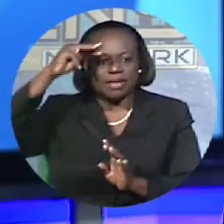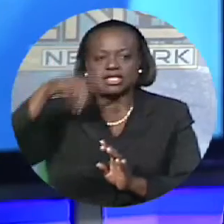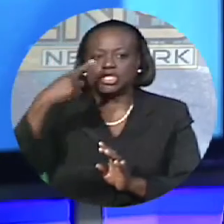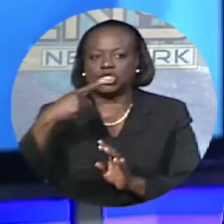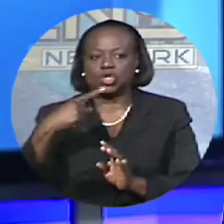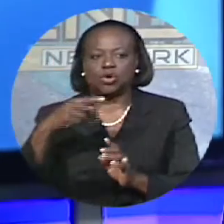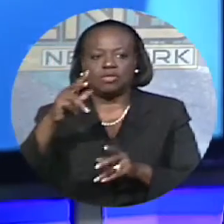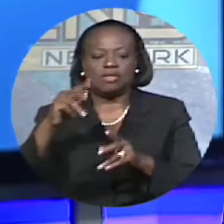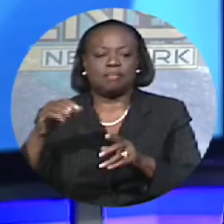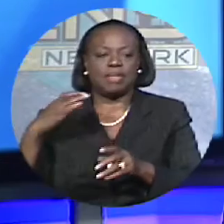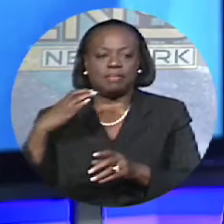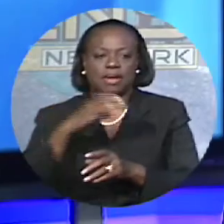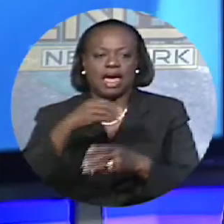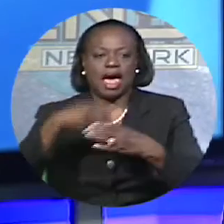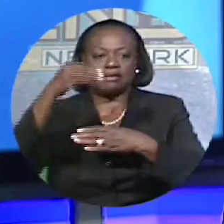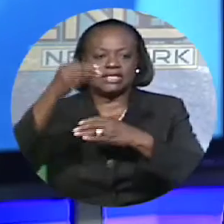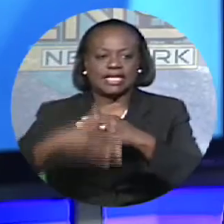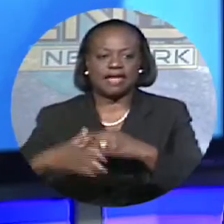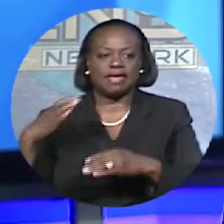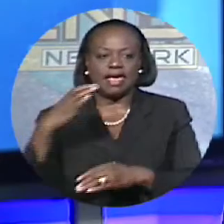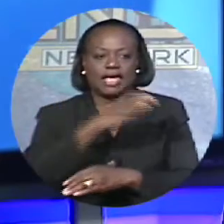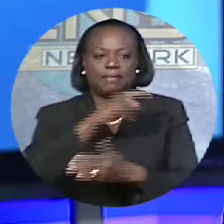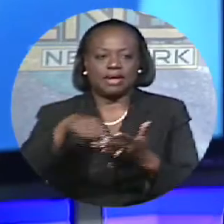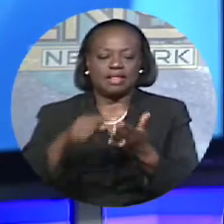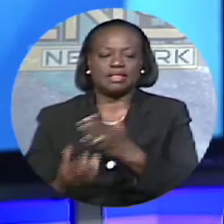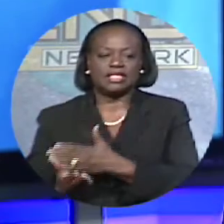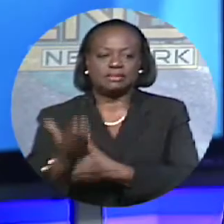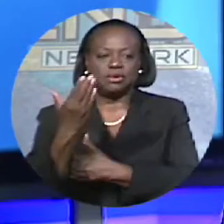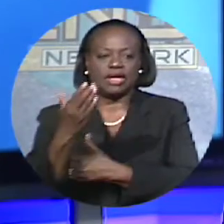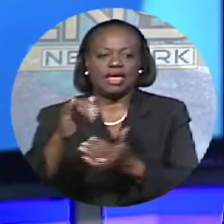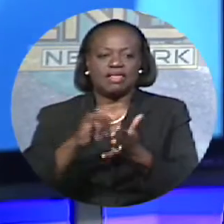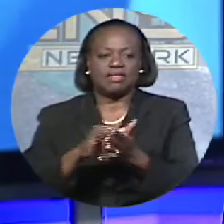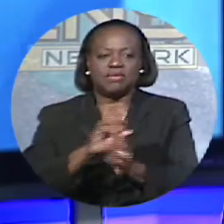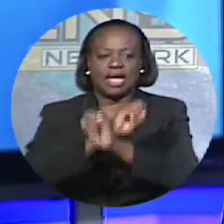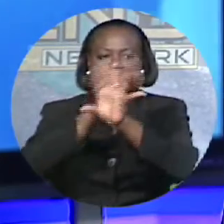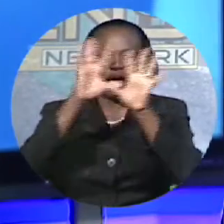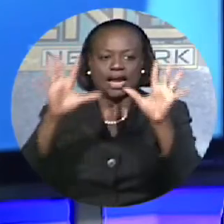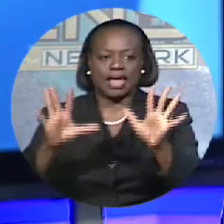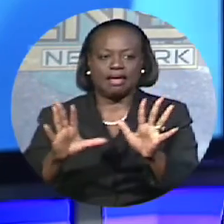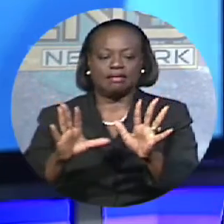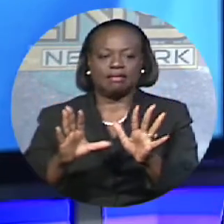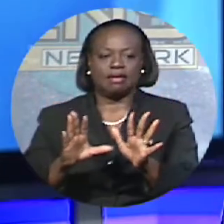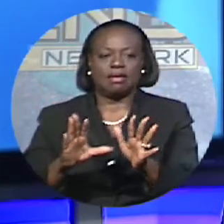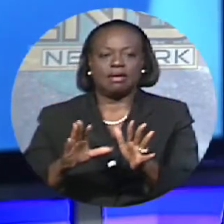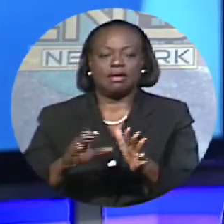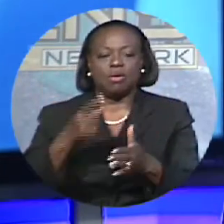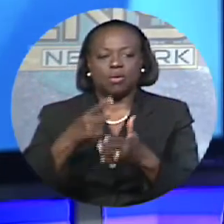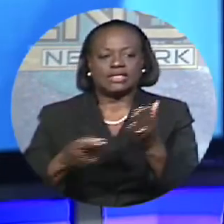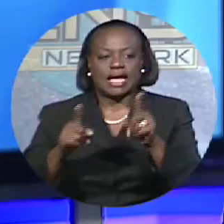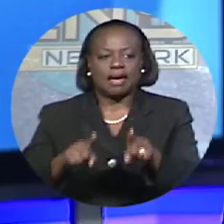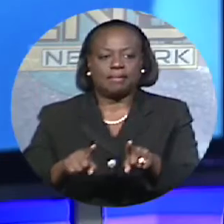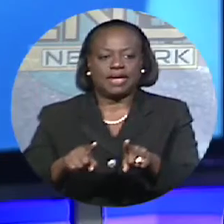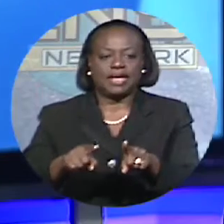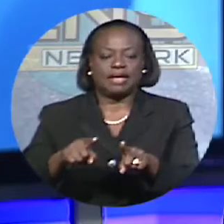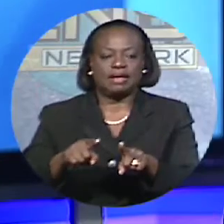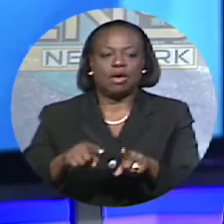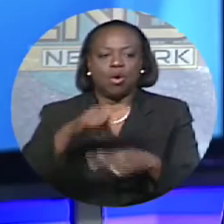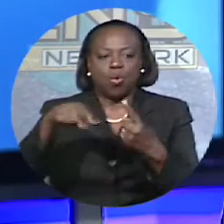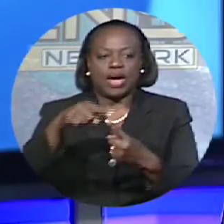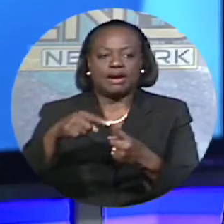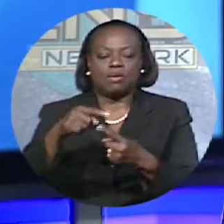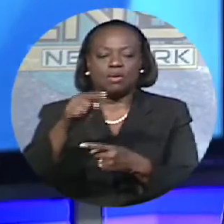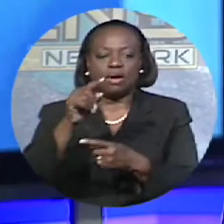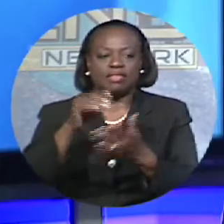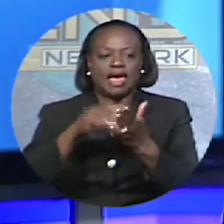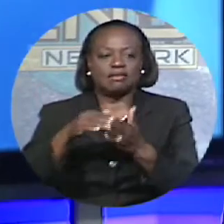budget address will provide a clear position on what's happening in the economy, particularly at a time when 30,000 persons are unemployed